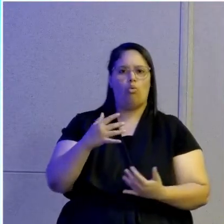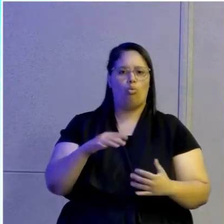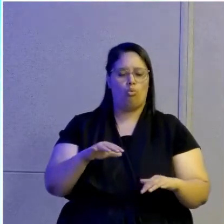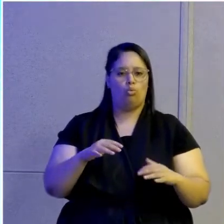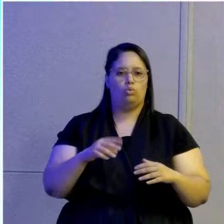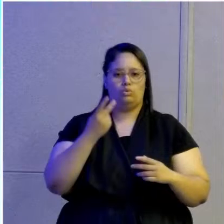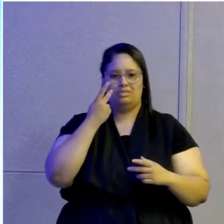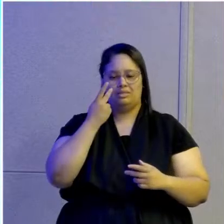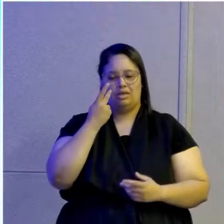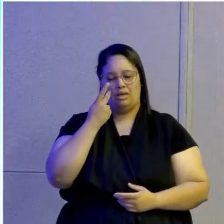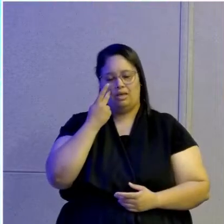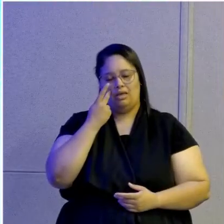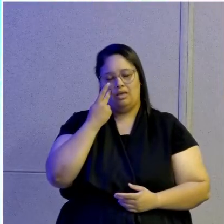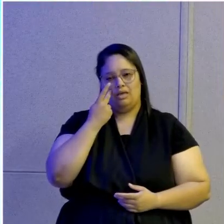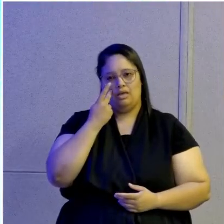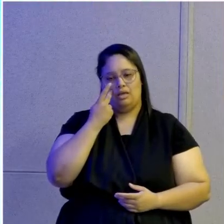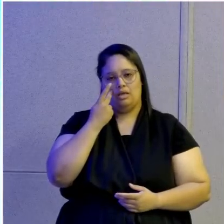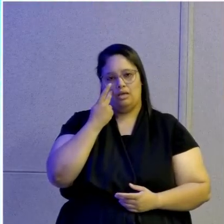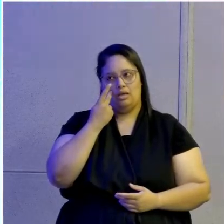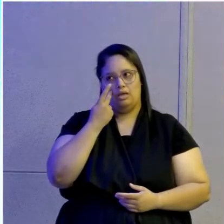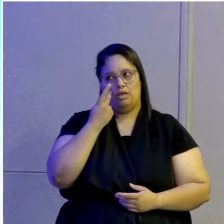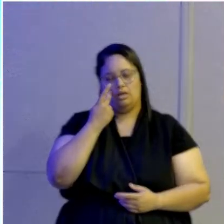of